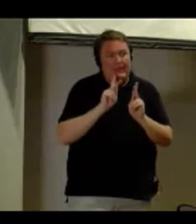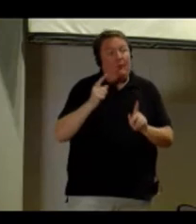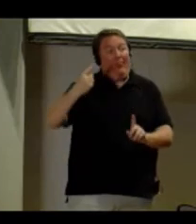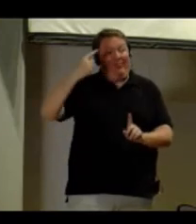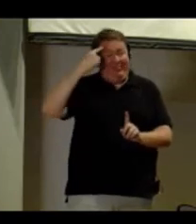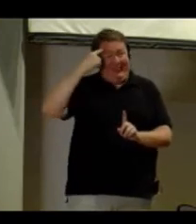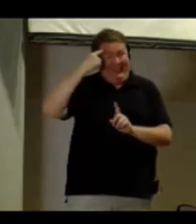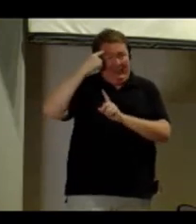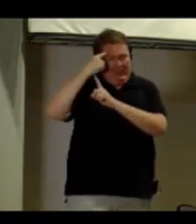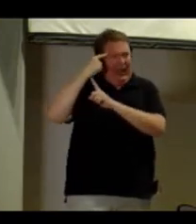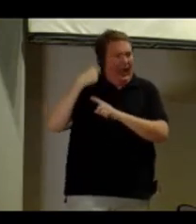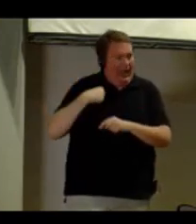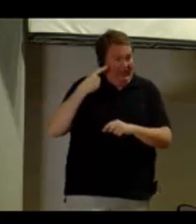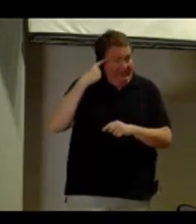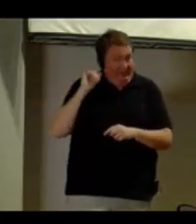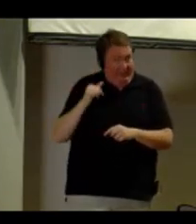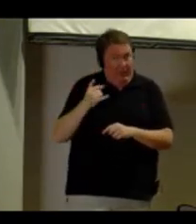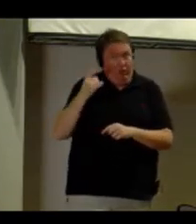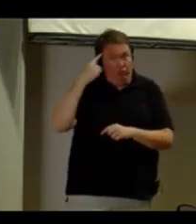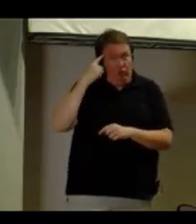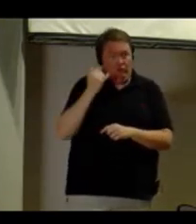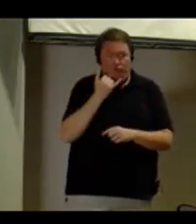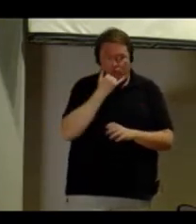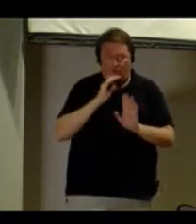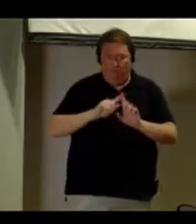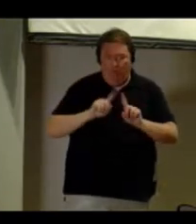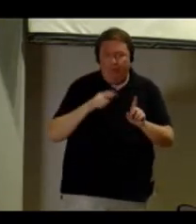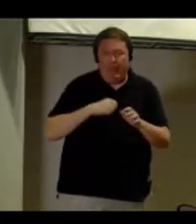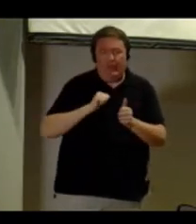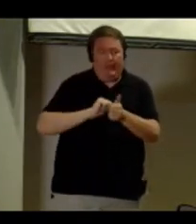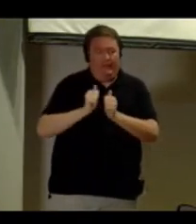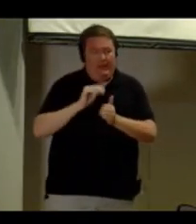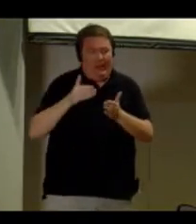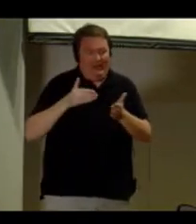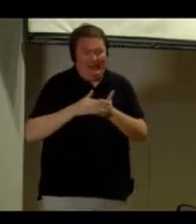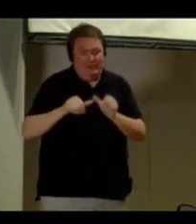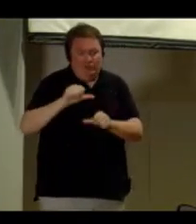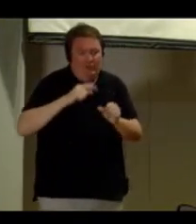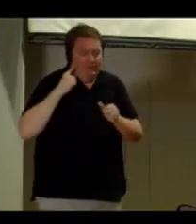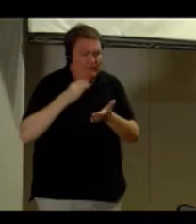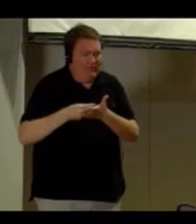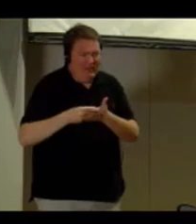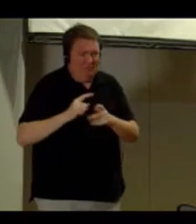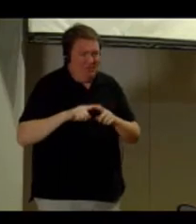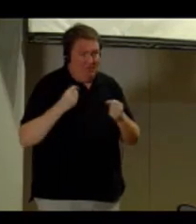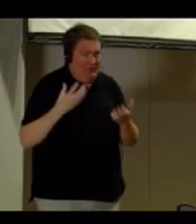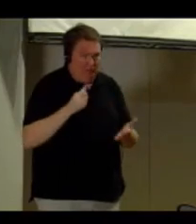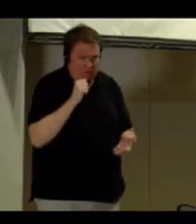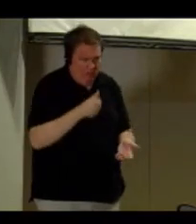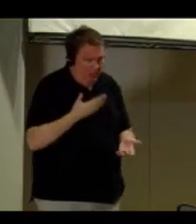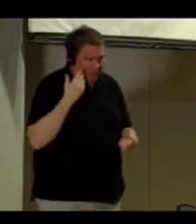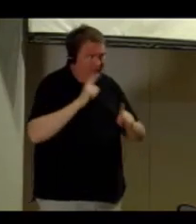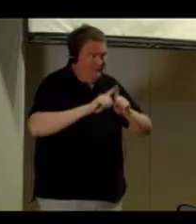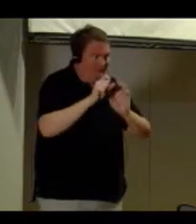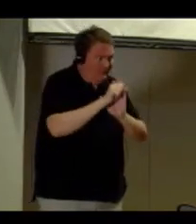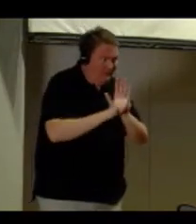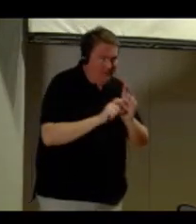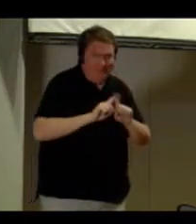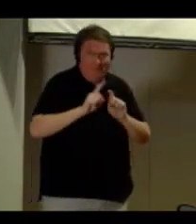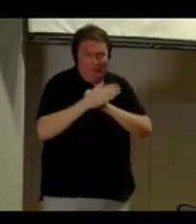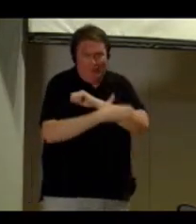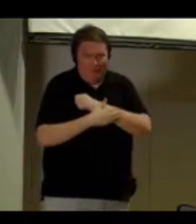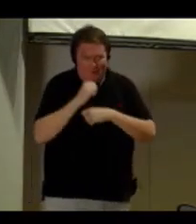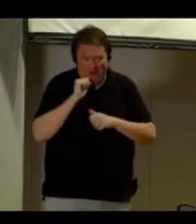are competing against one another for funding, and yet when you look, a lot of these museums are in different states, different countries,